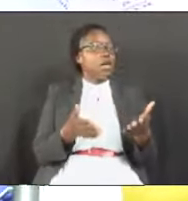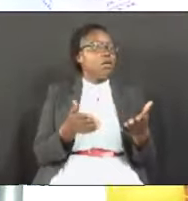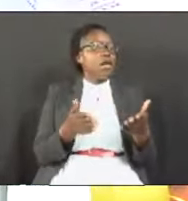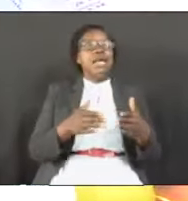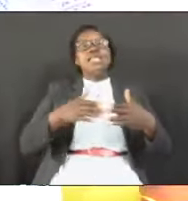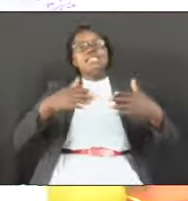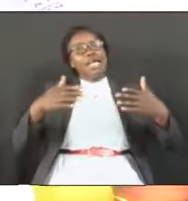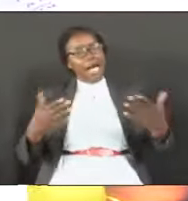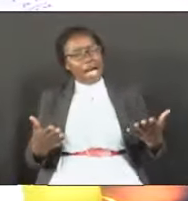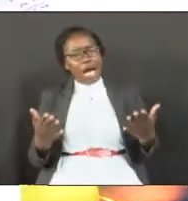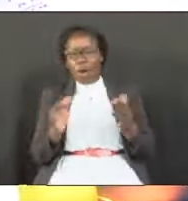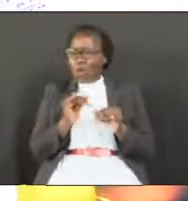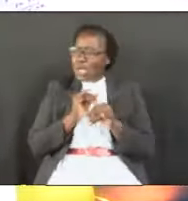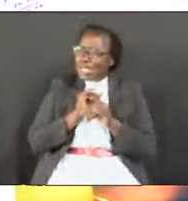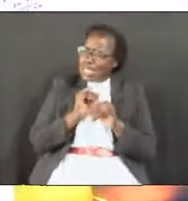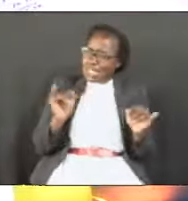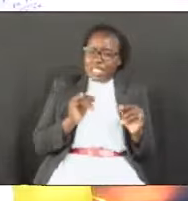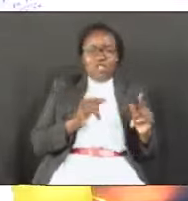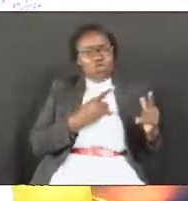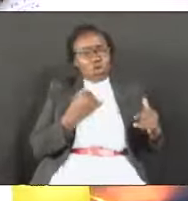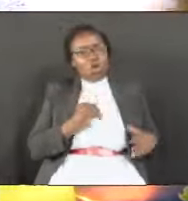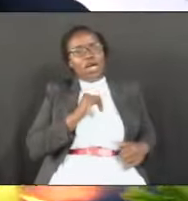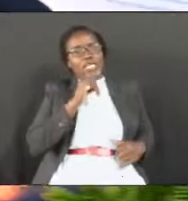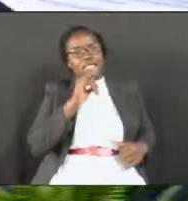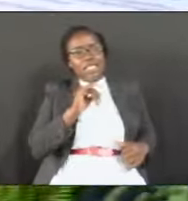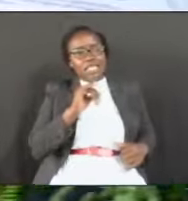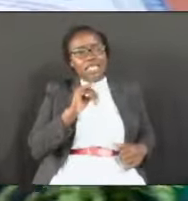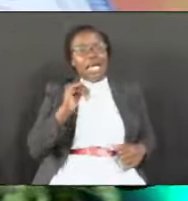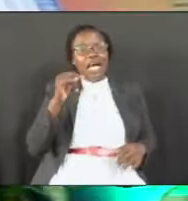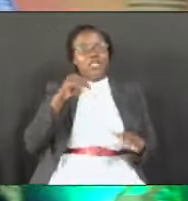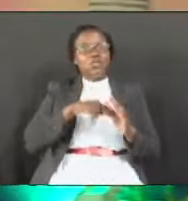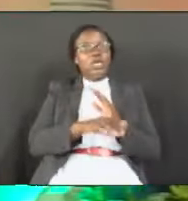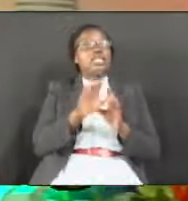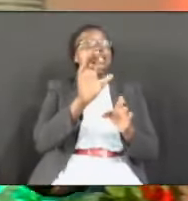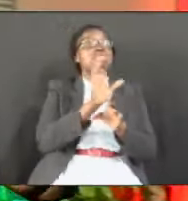how clean your heart is as you walk into his house.